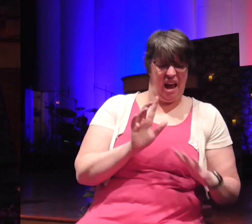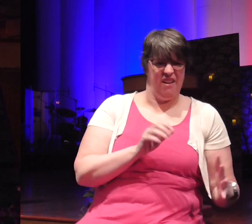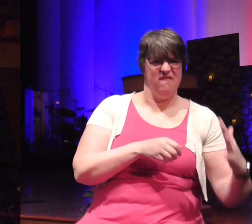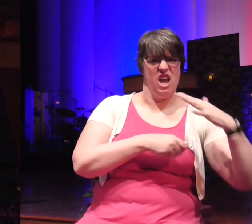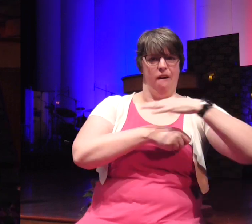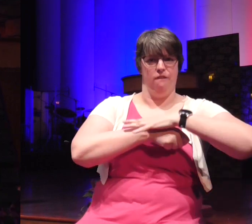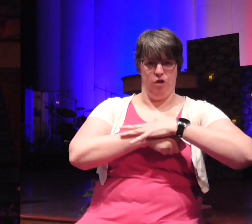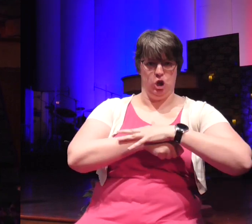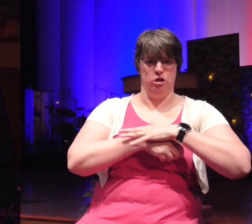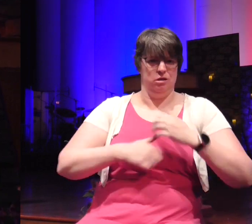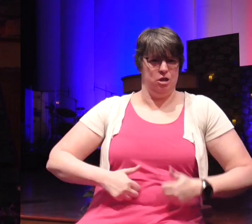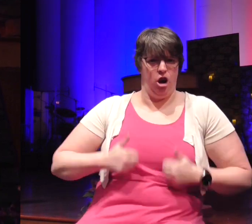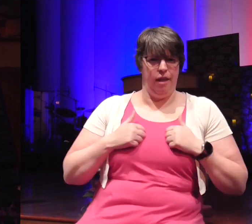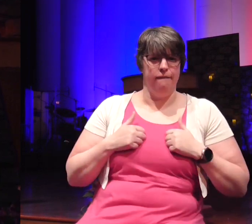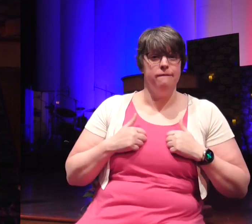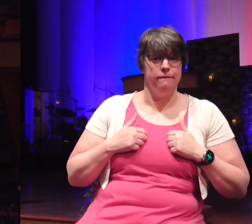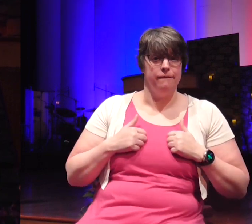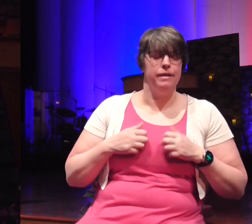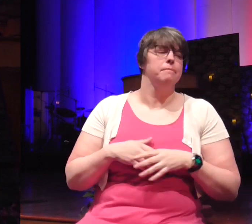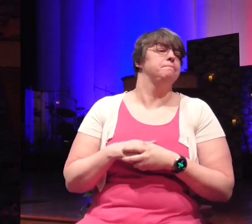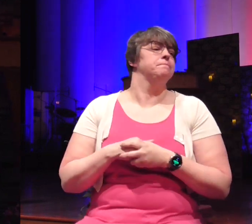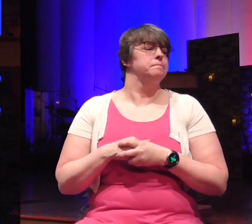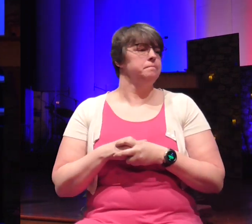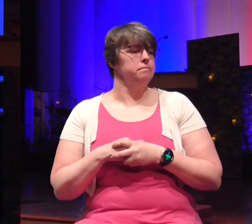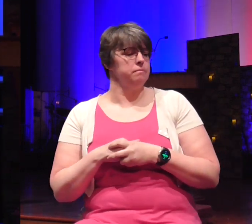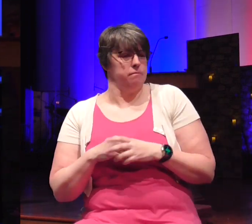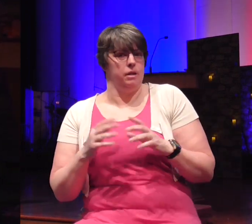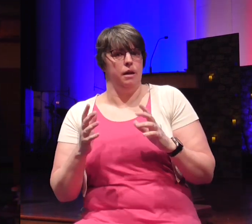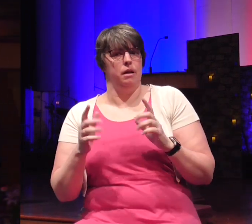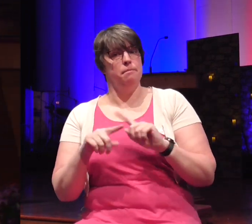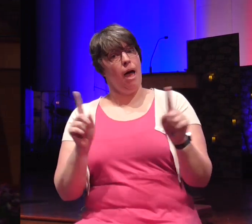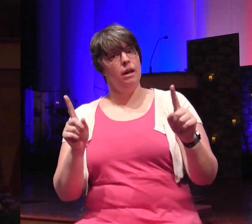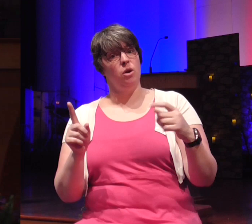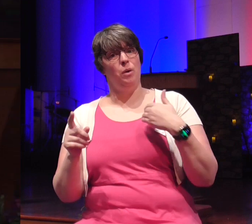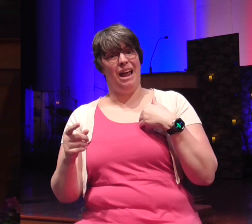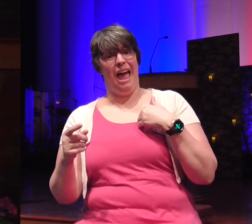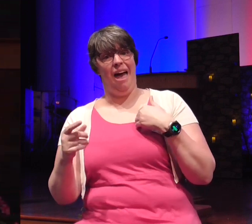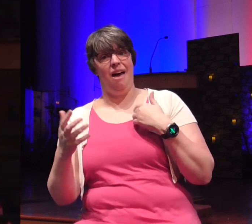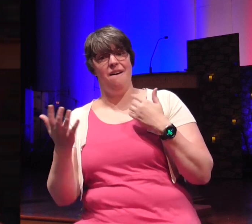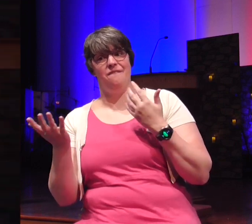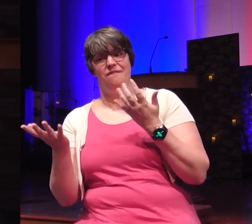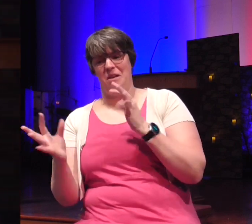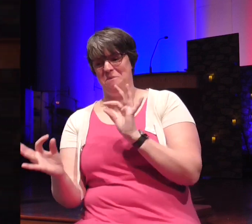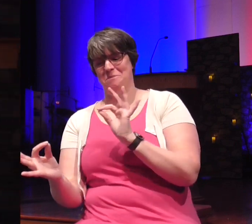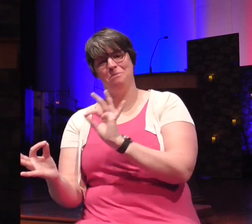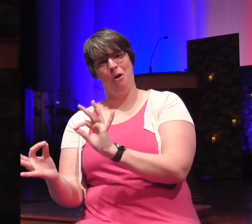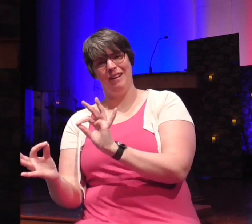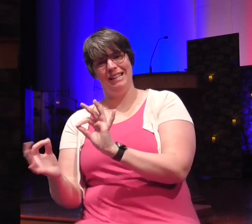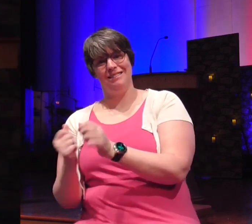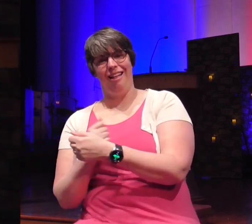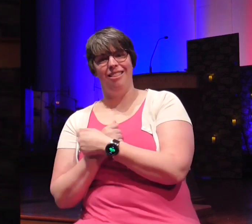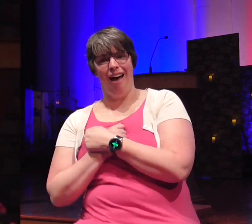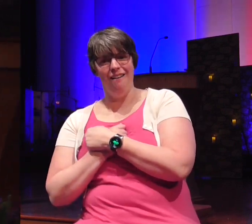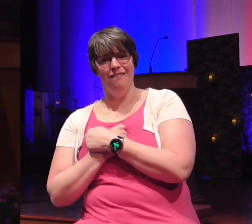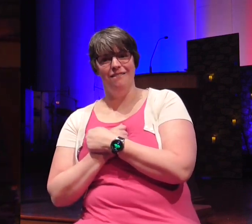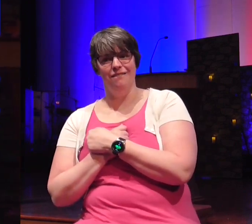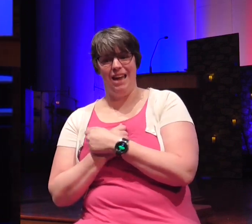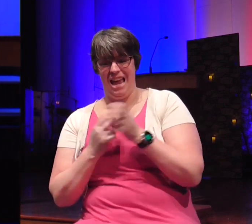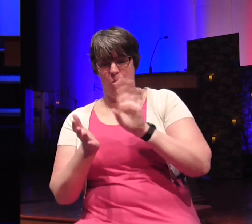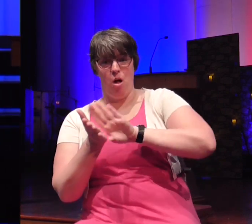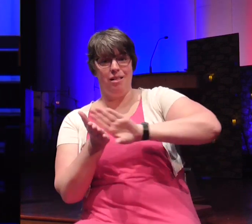life. And yet there's an antidote. As it's also written in the Bible, perfect love casts out